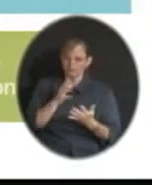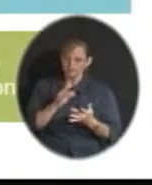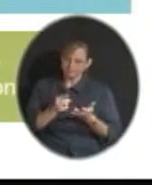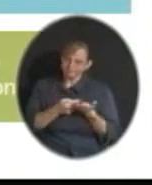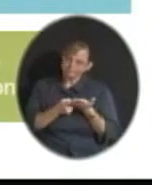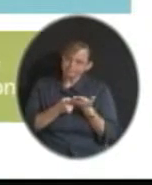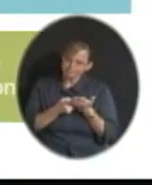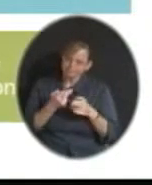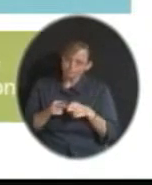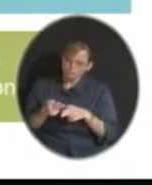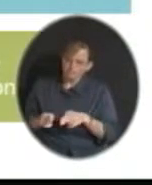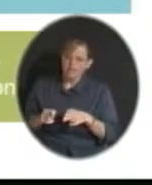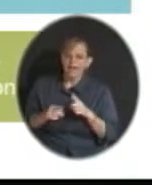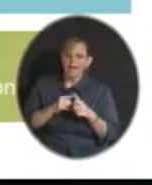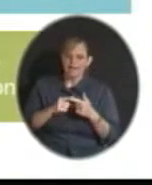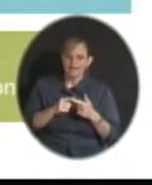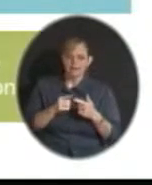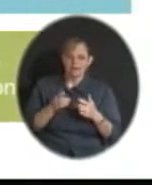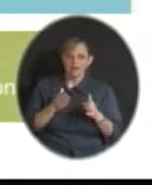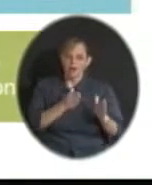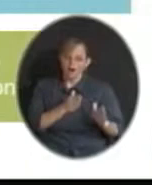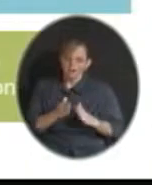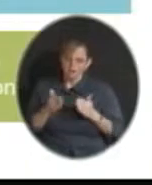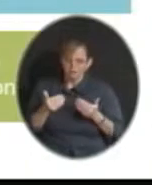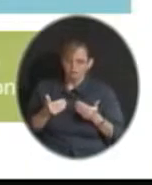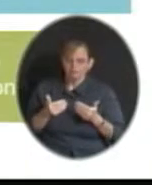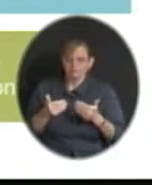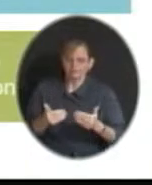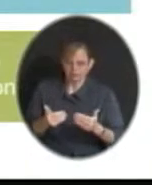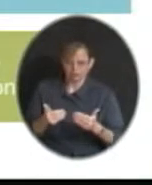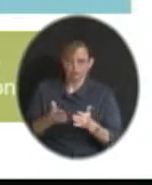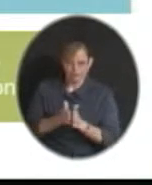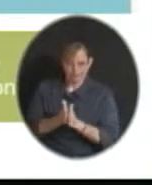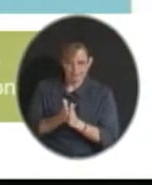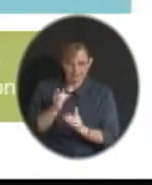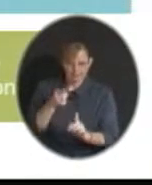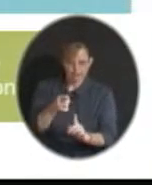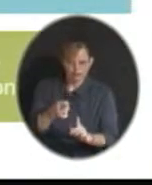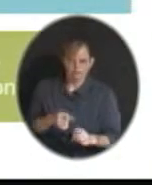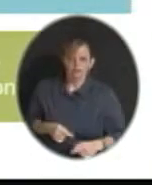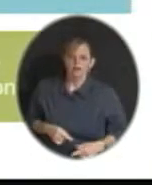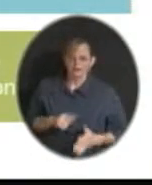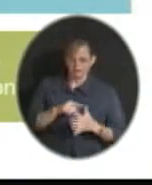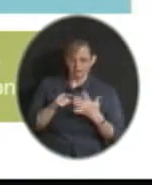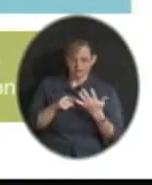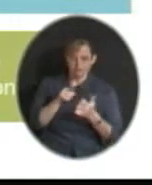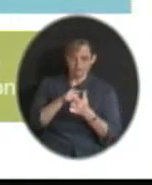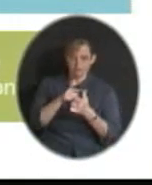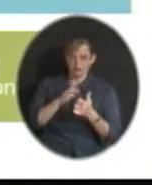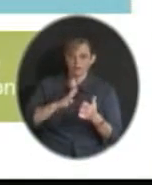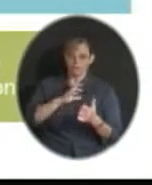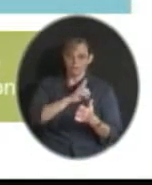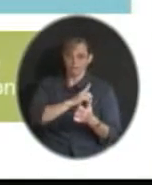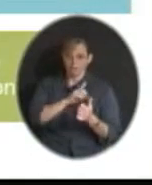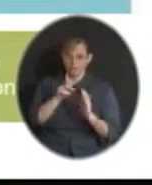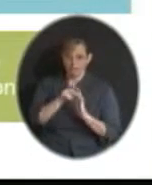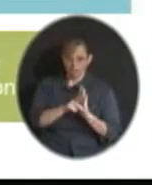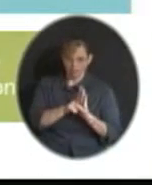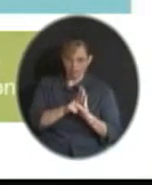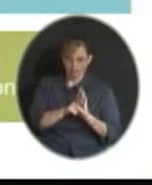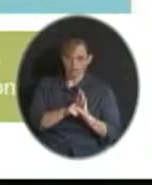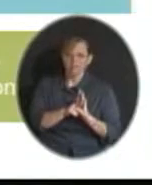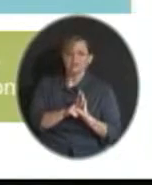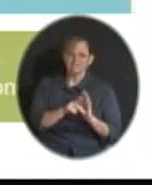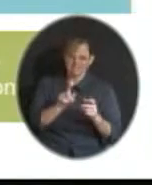been doing and really our plans moving forward to continue this initiative. 5 areas. 1, there's Board of Education policy,